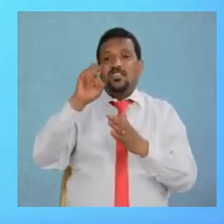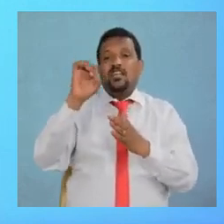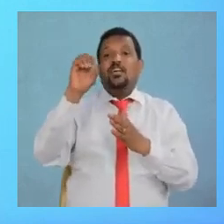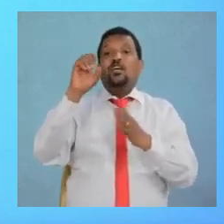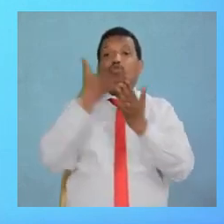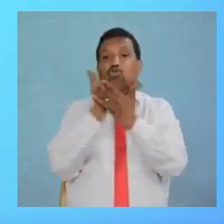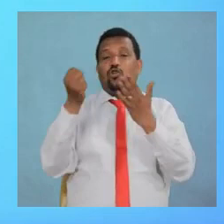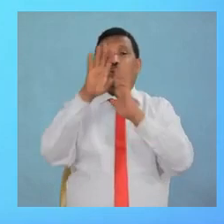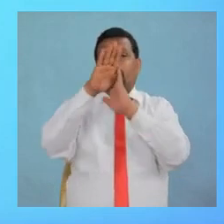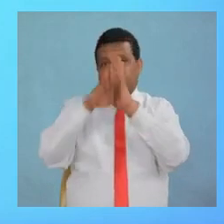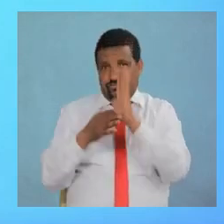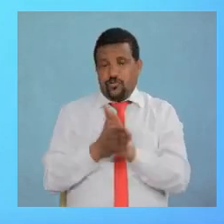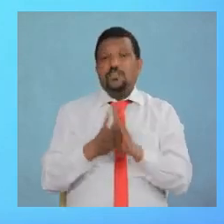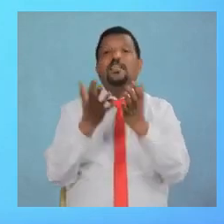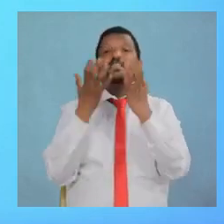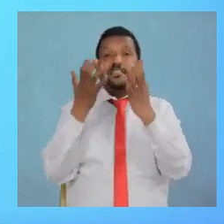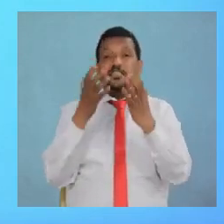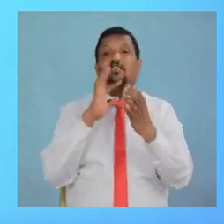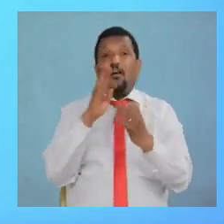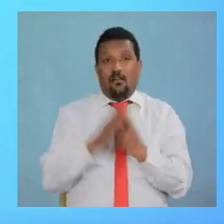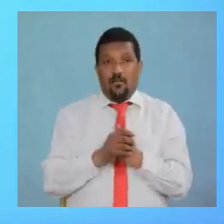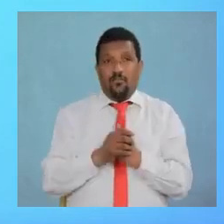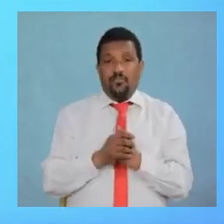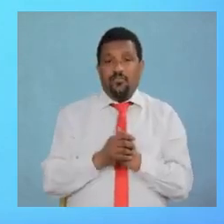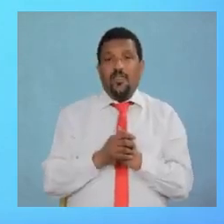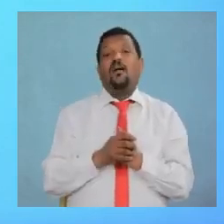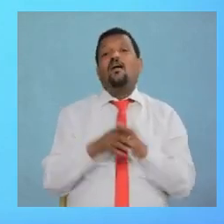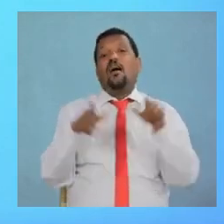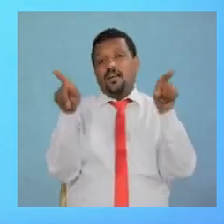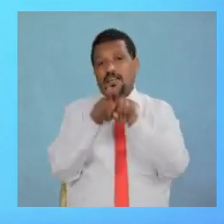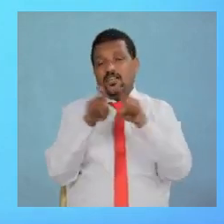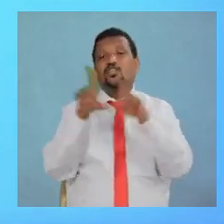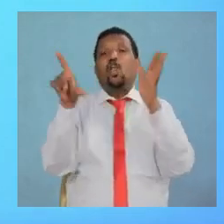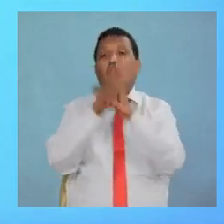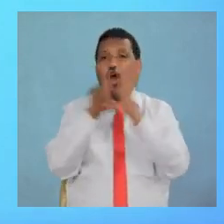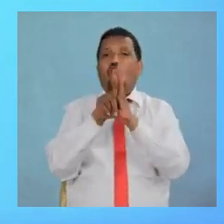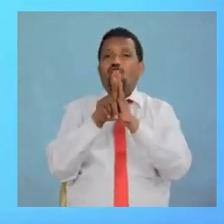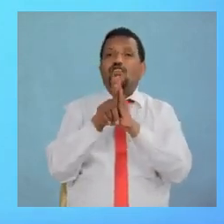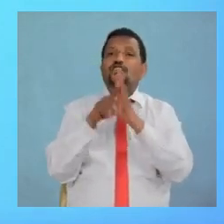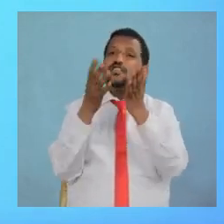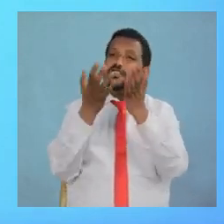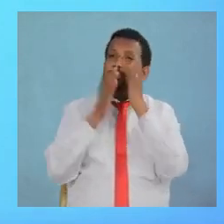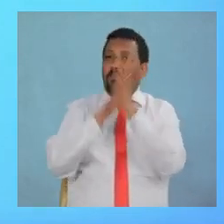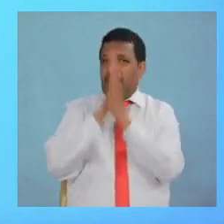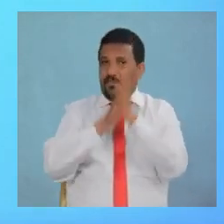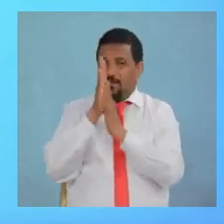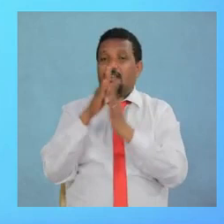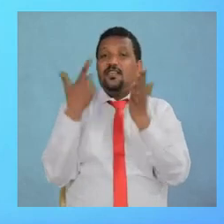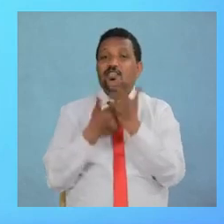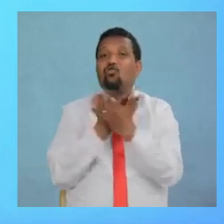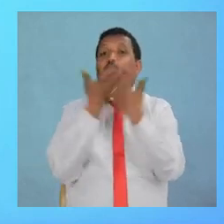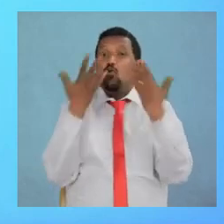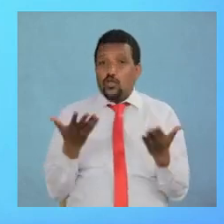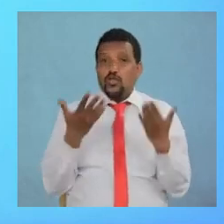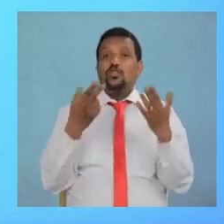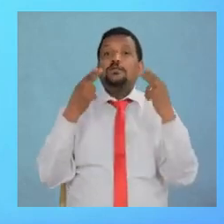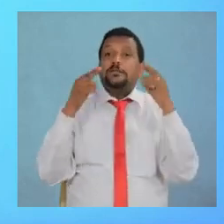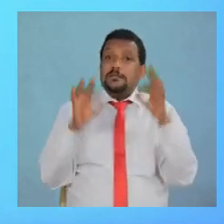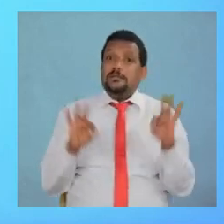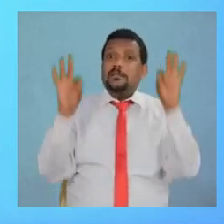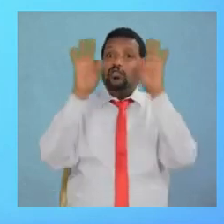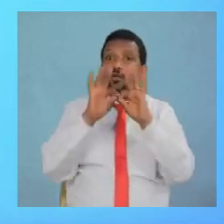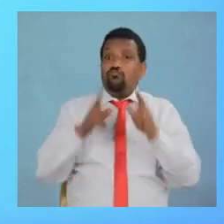decline. Necessities are against the law of demand. Necessities are those commodities which are essential